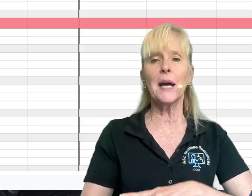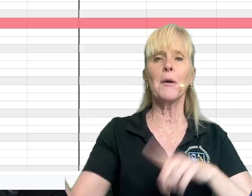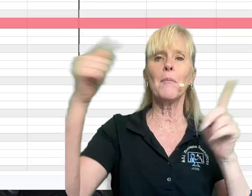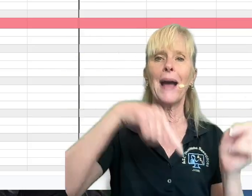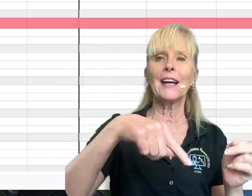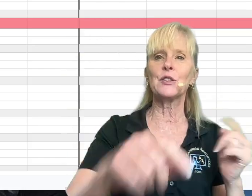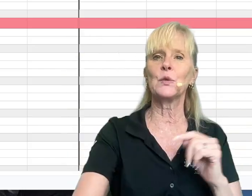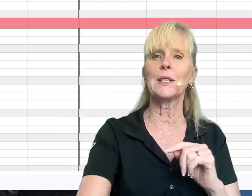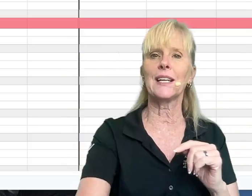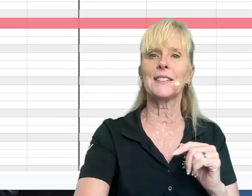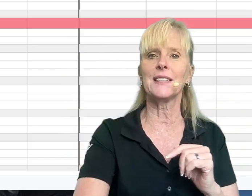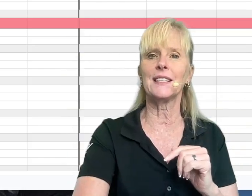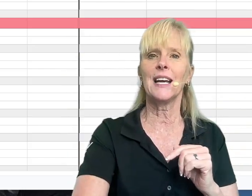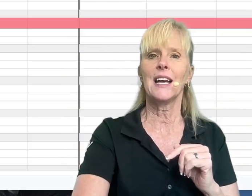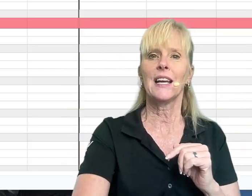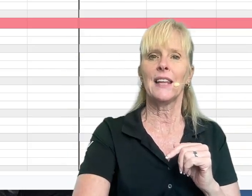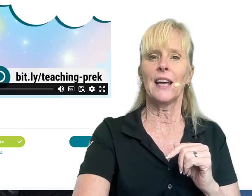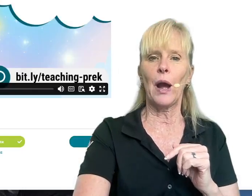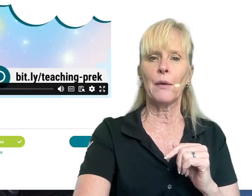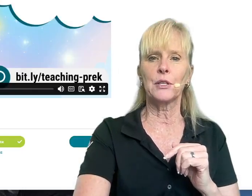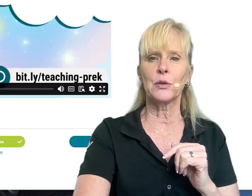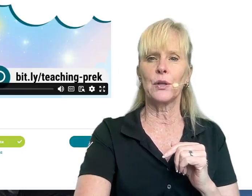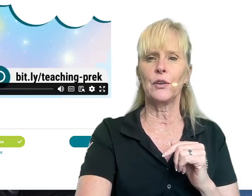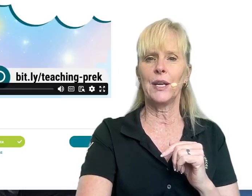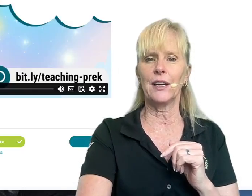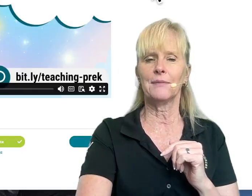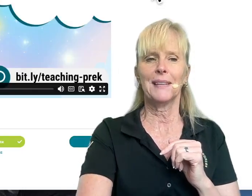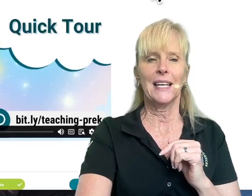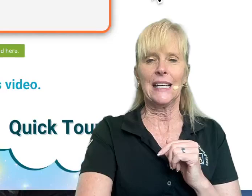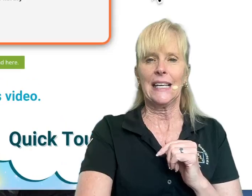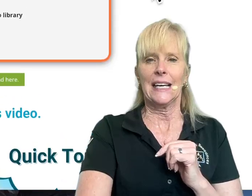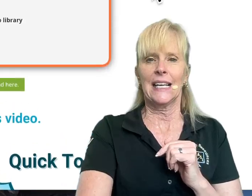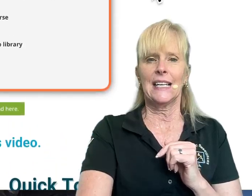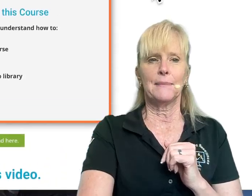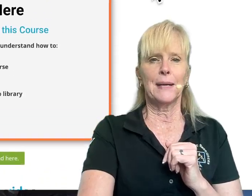let's come on back to the lesson that I was showing you here.